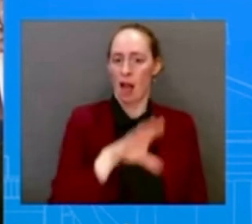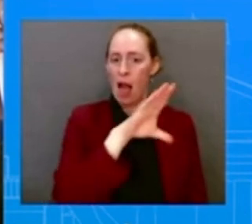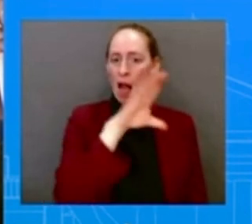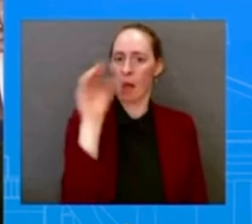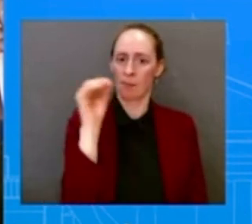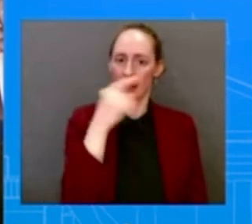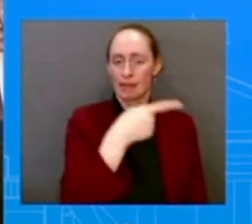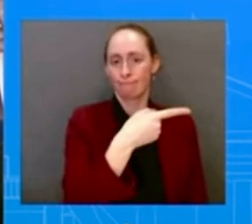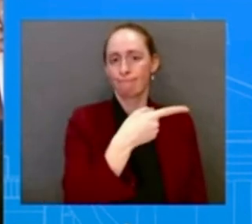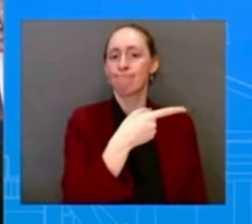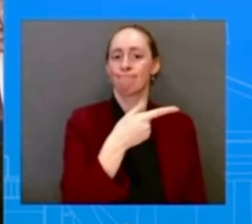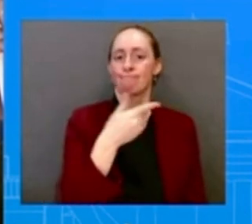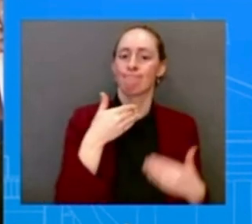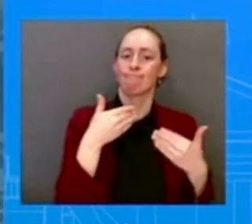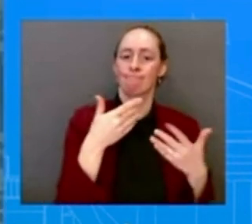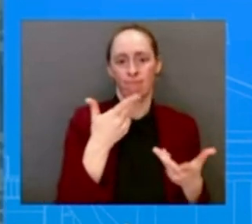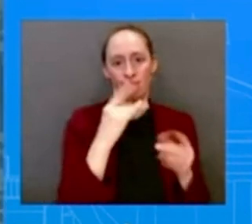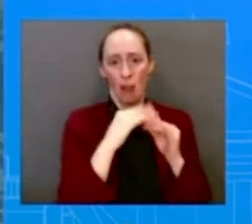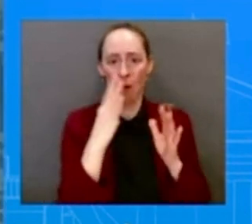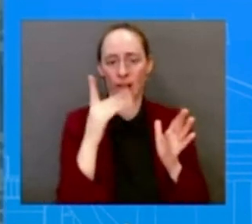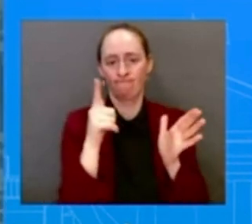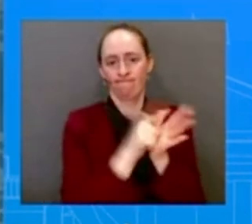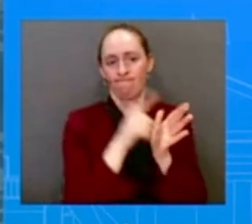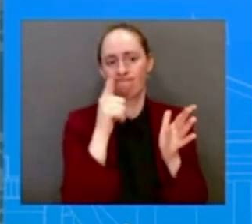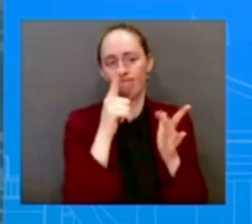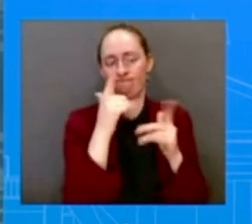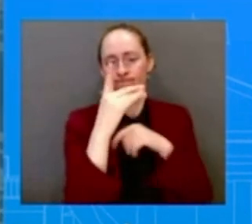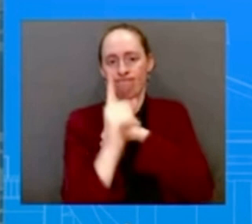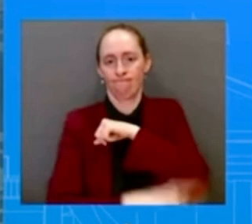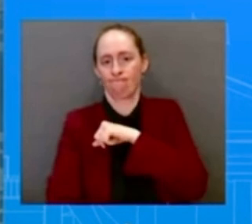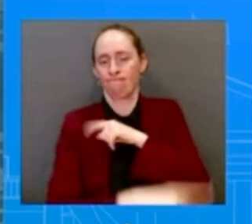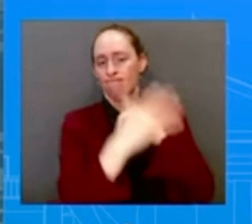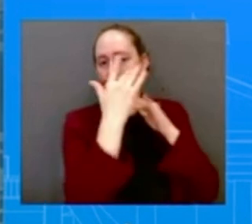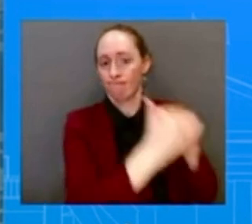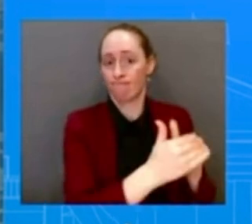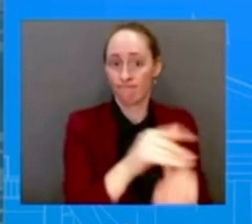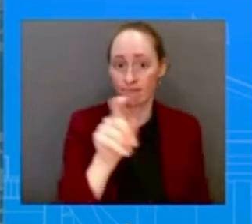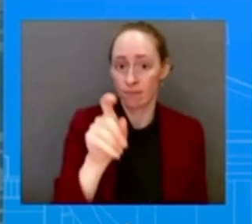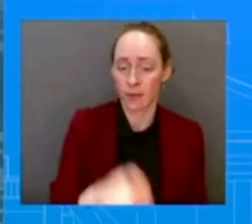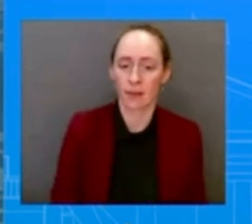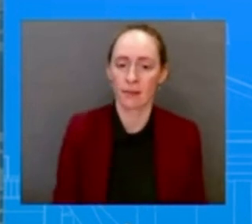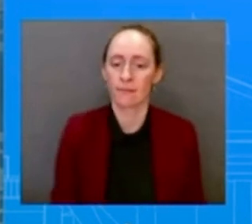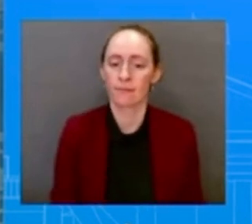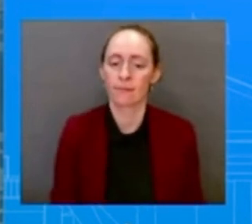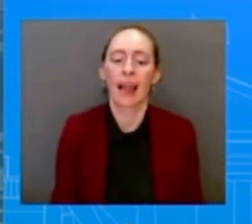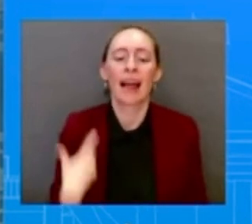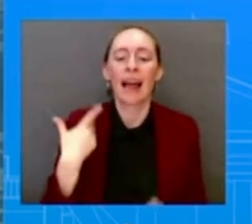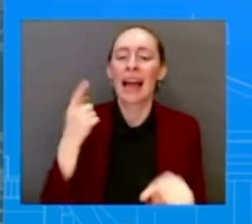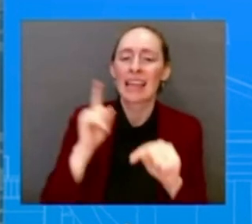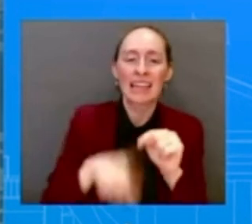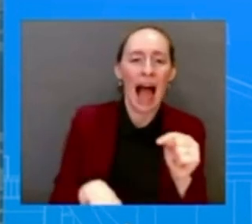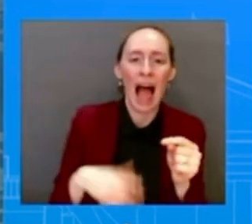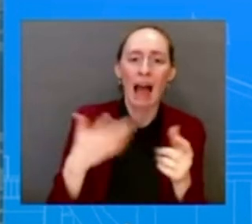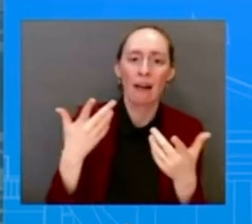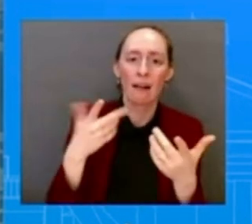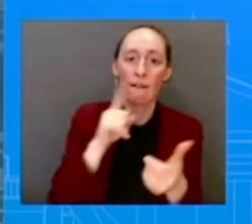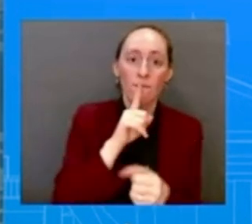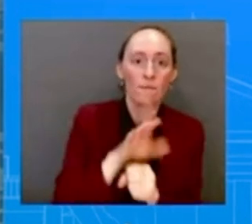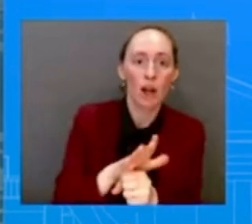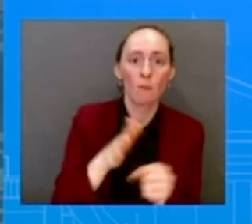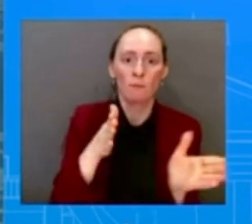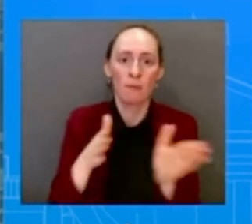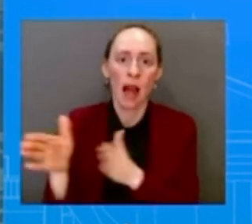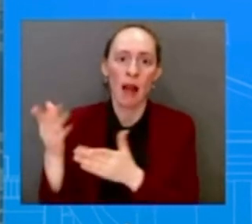administration might impose those export controls? I'm not in a position to confirm those reports right now, and I'd refer you to the Department of Treasury. Thank you,